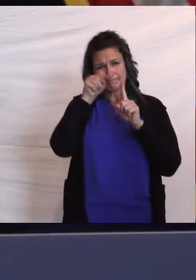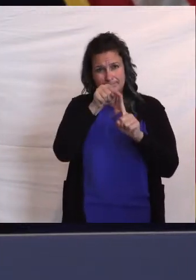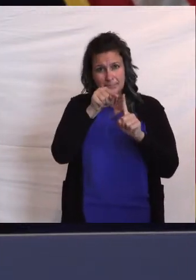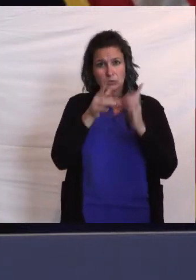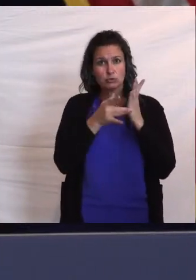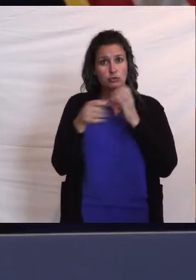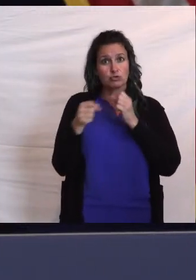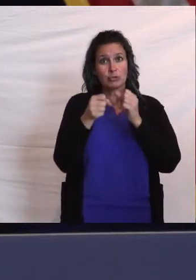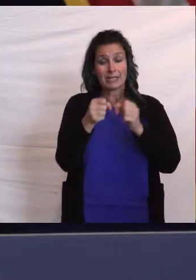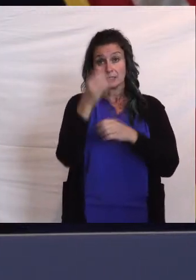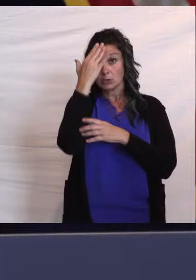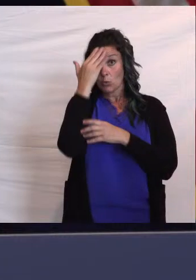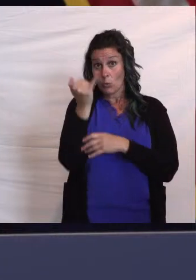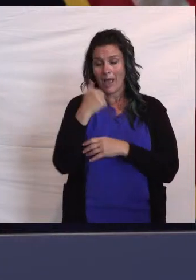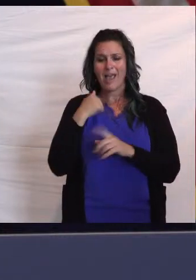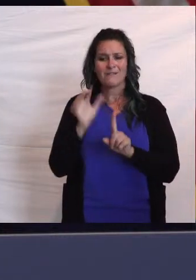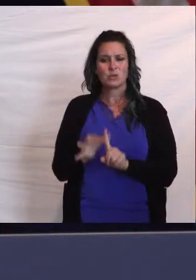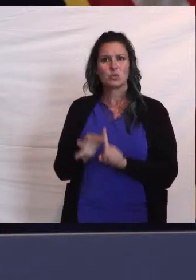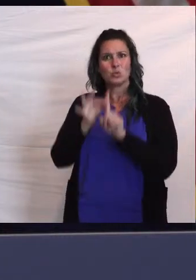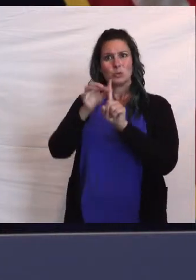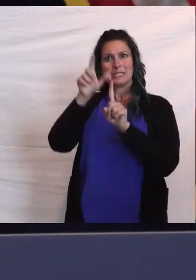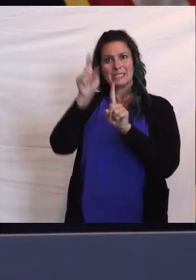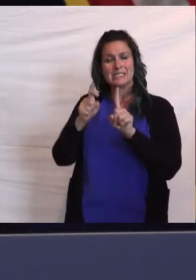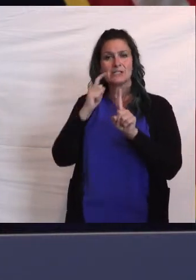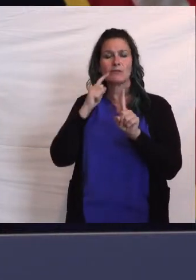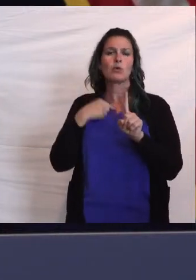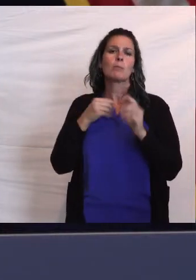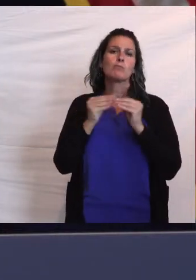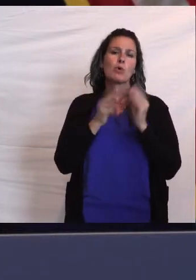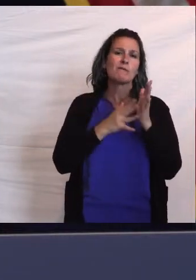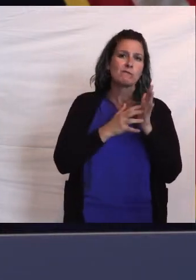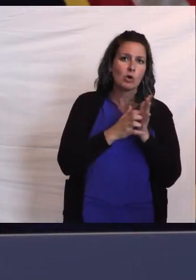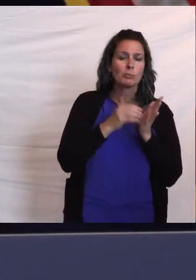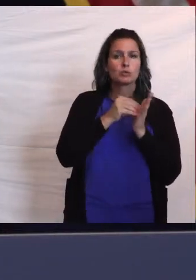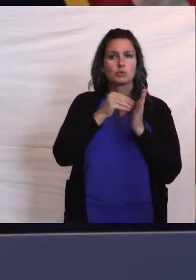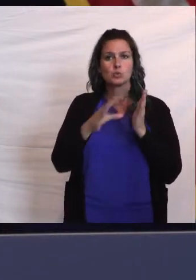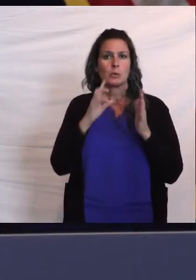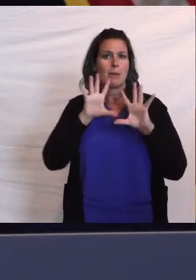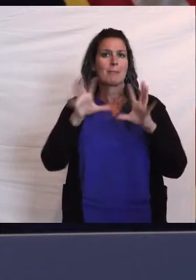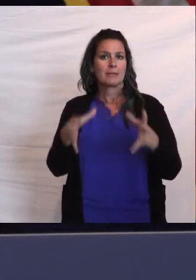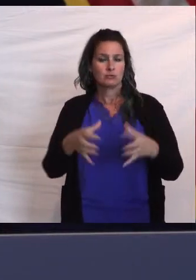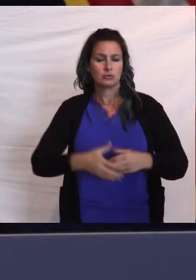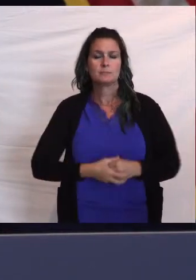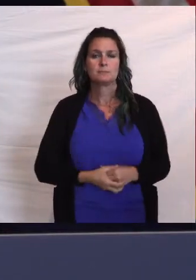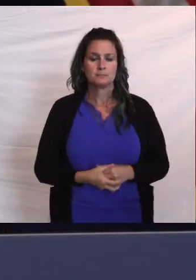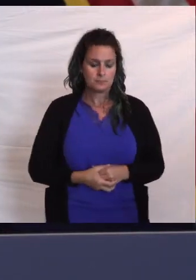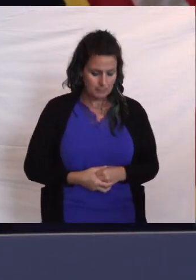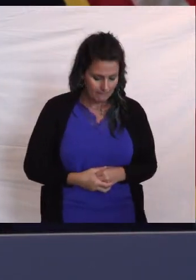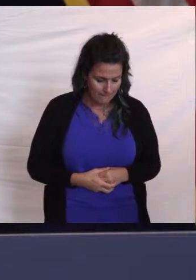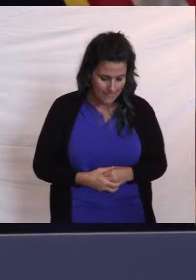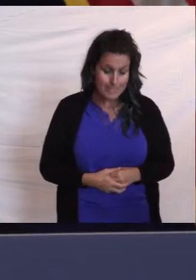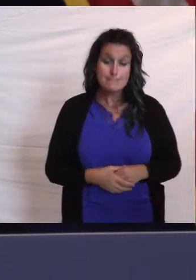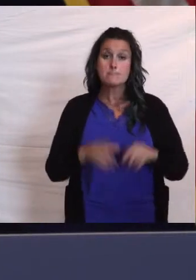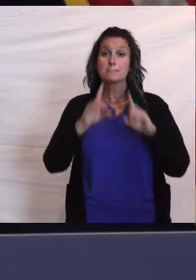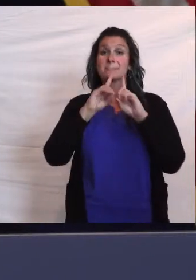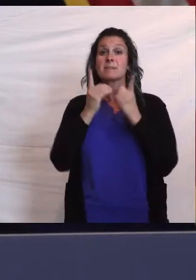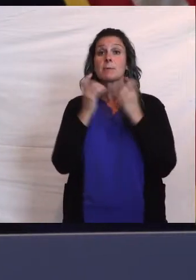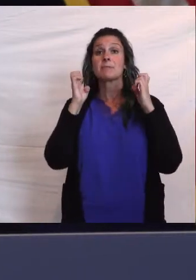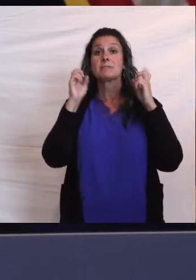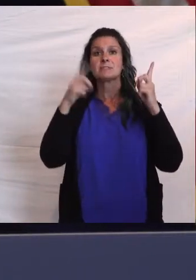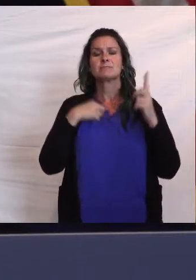to address the unique needs of vulnerable student populations. The department has